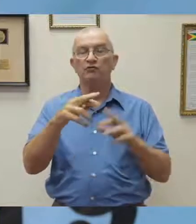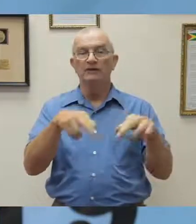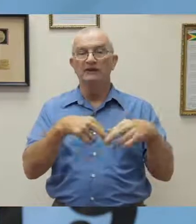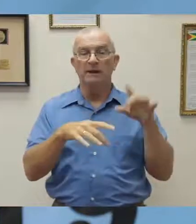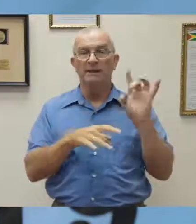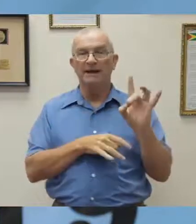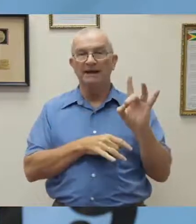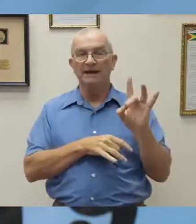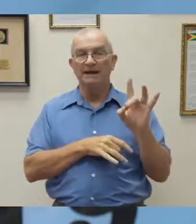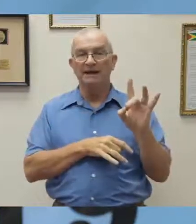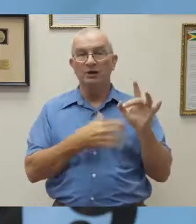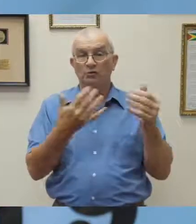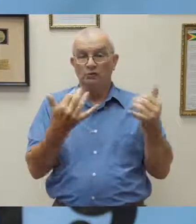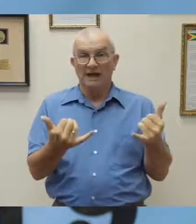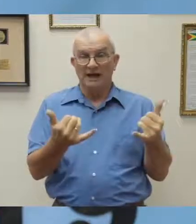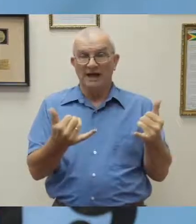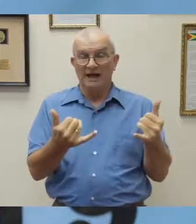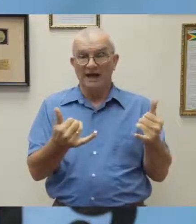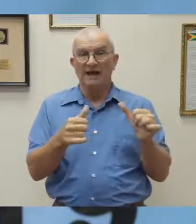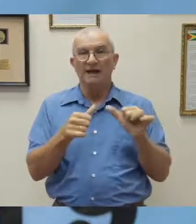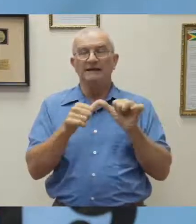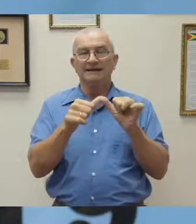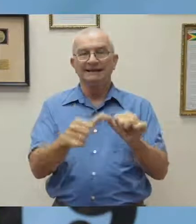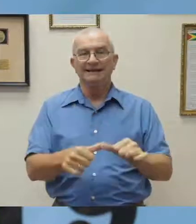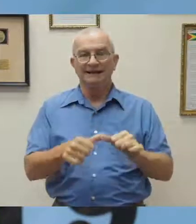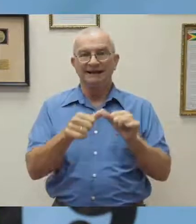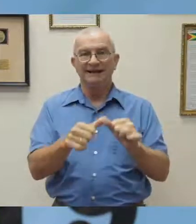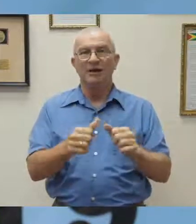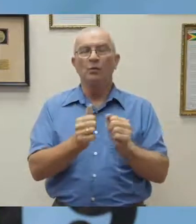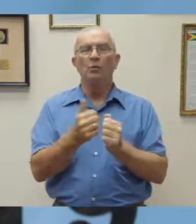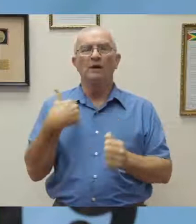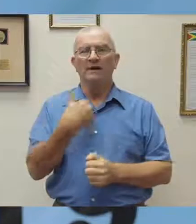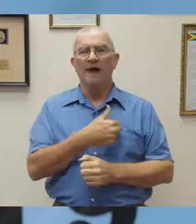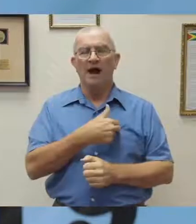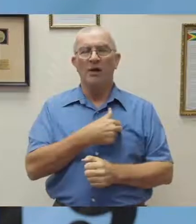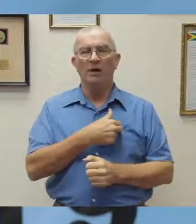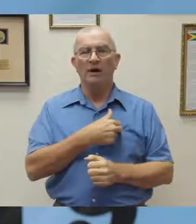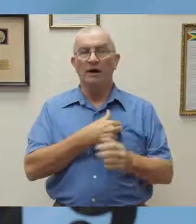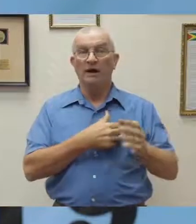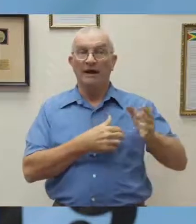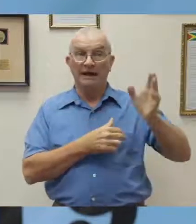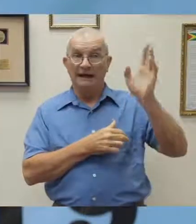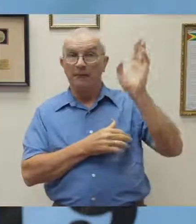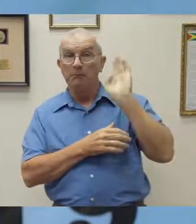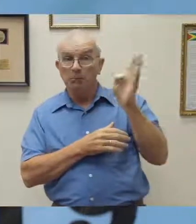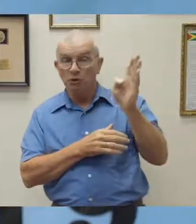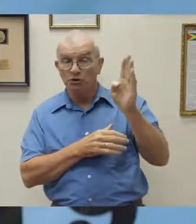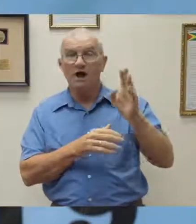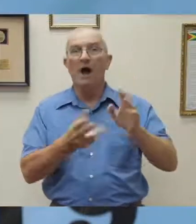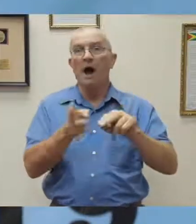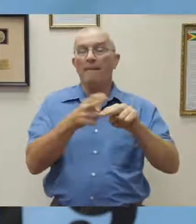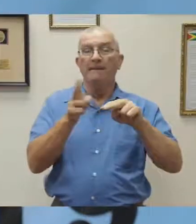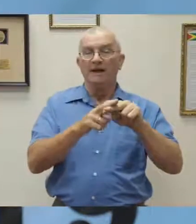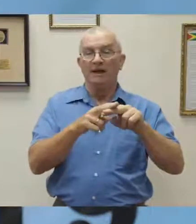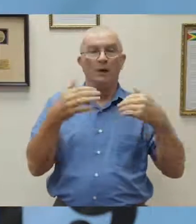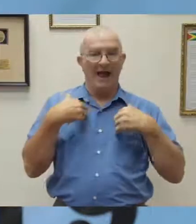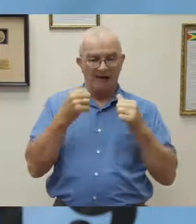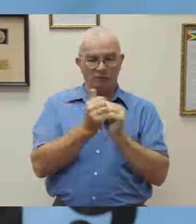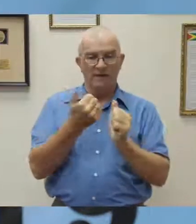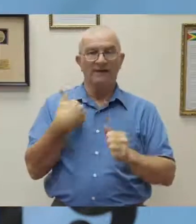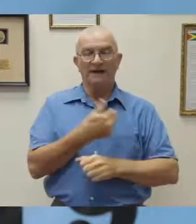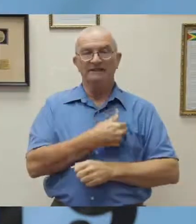8. Today continues with our hinterland update. We have with us